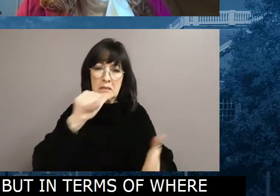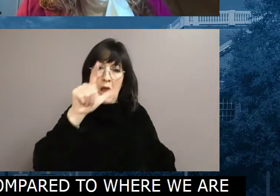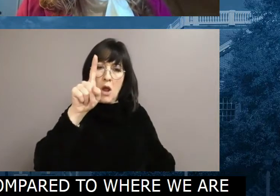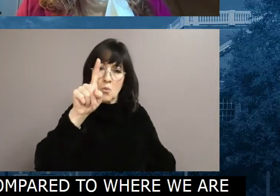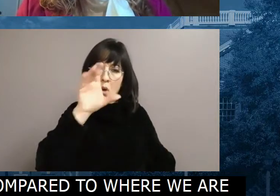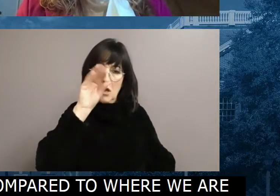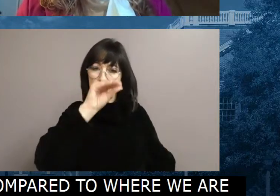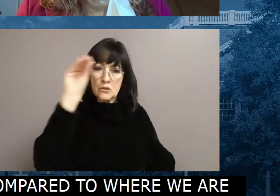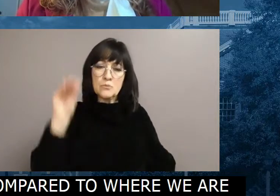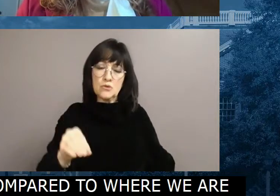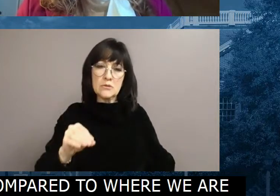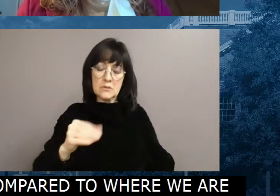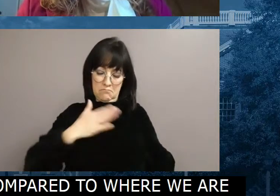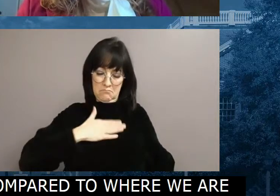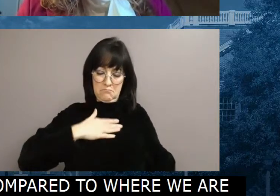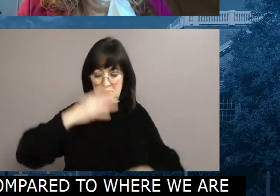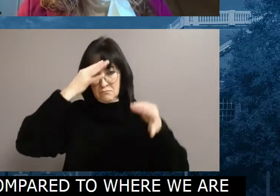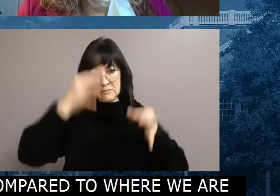as we go forward.